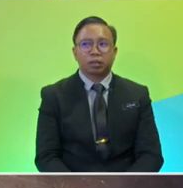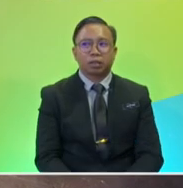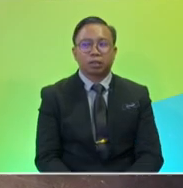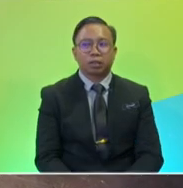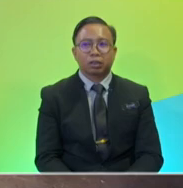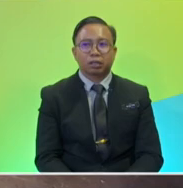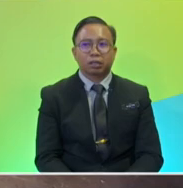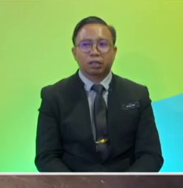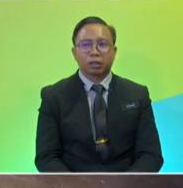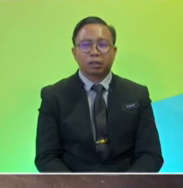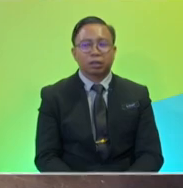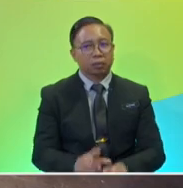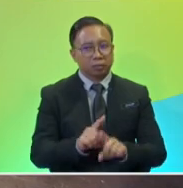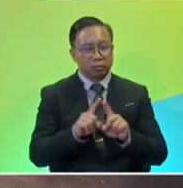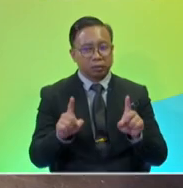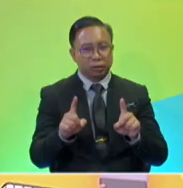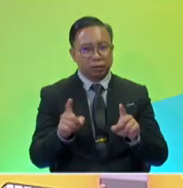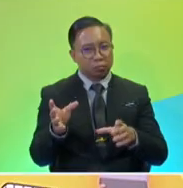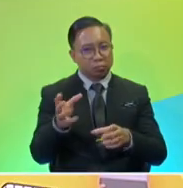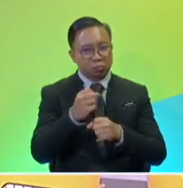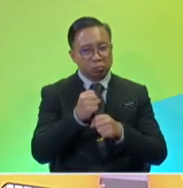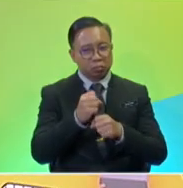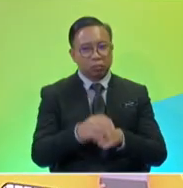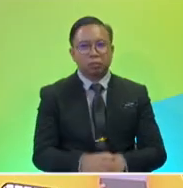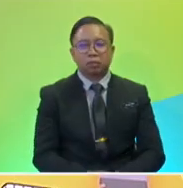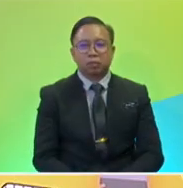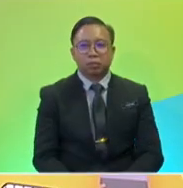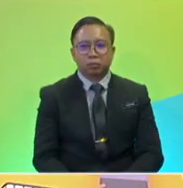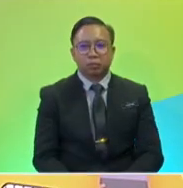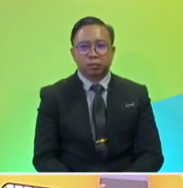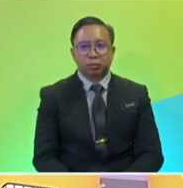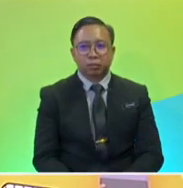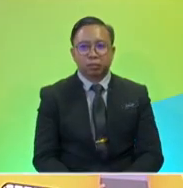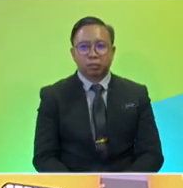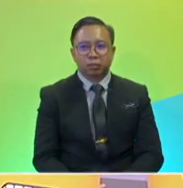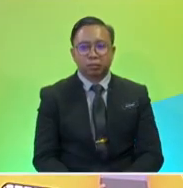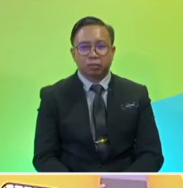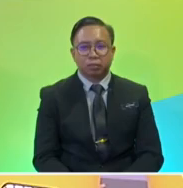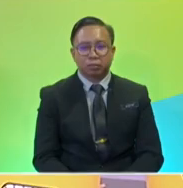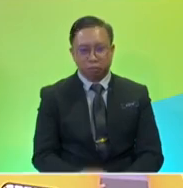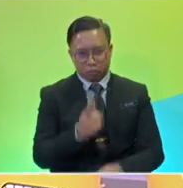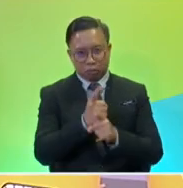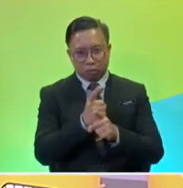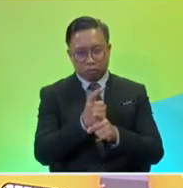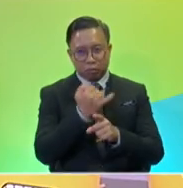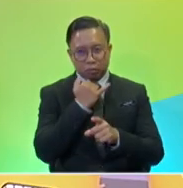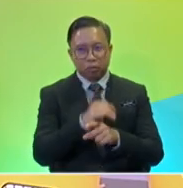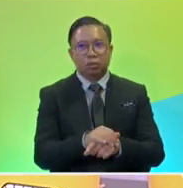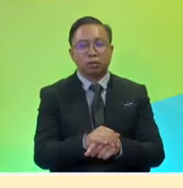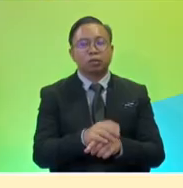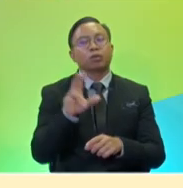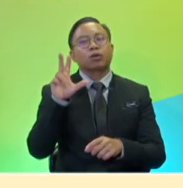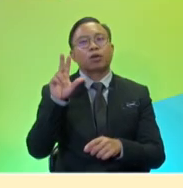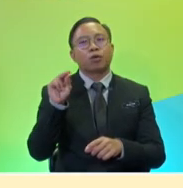to music, but like collecting seashells. Is that correct? Is that correct? Is that... No!